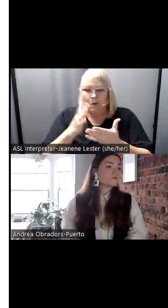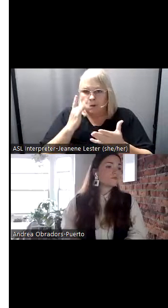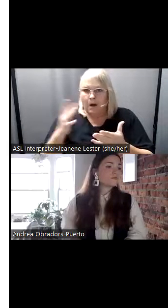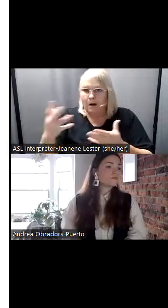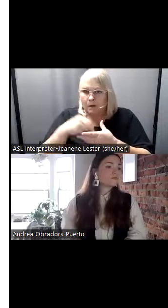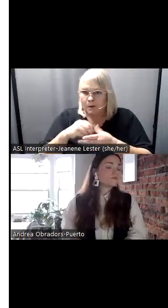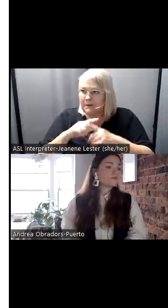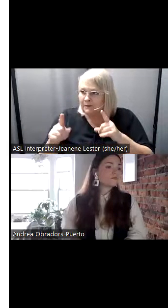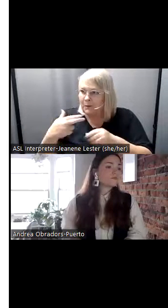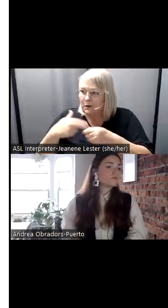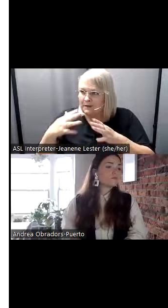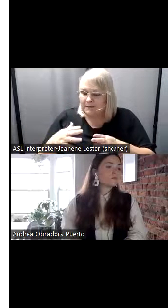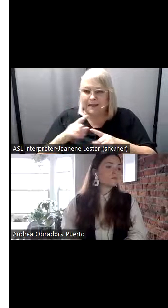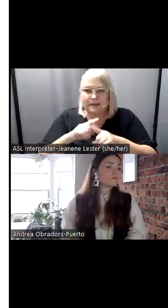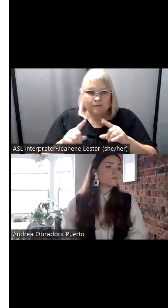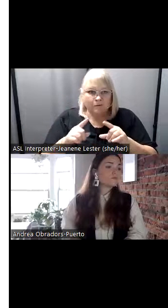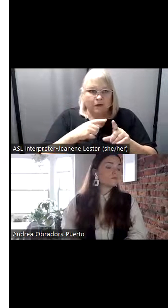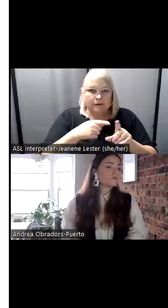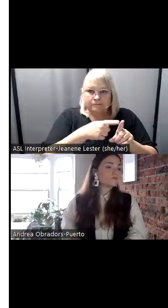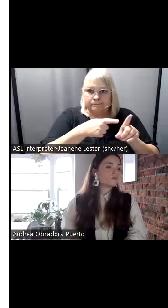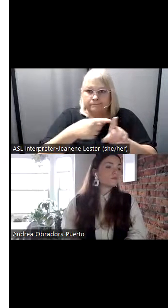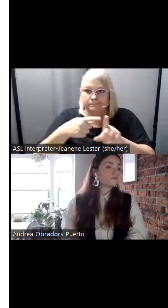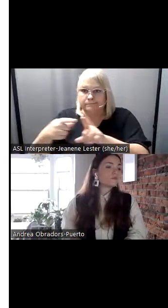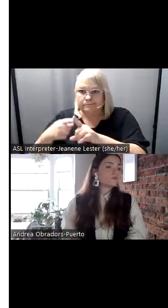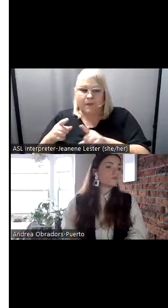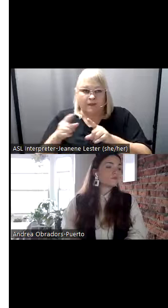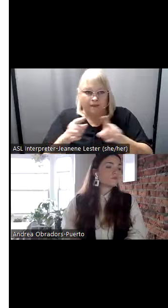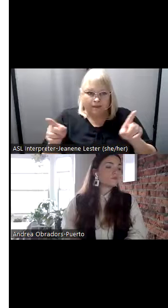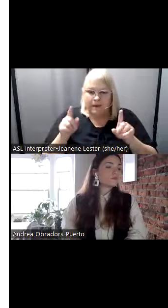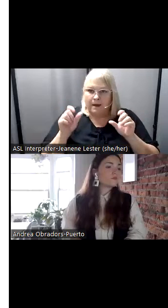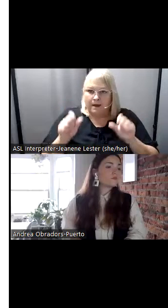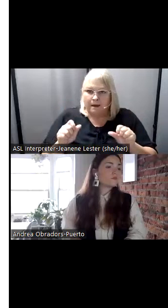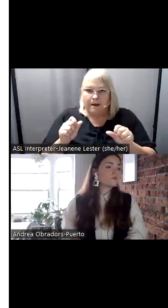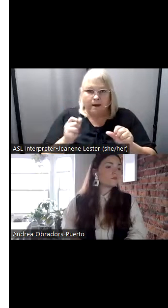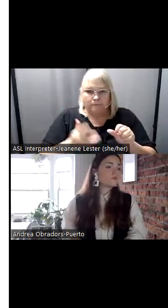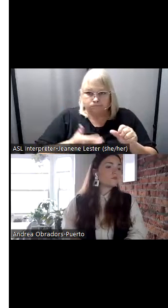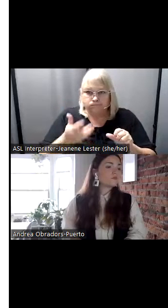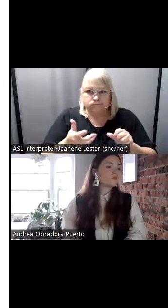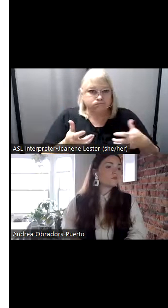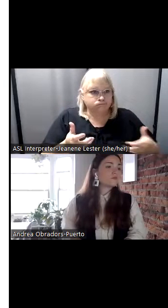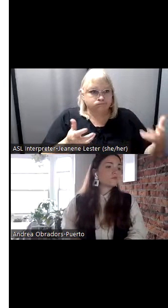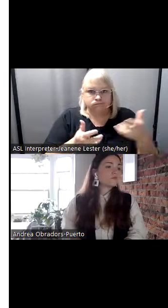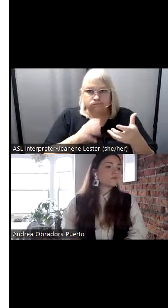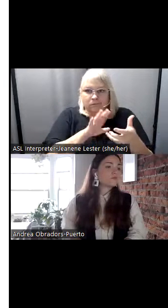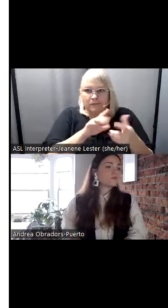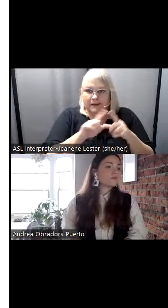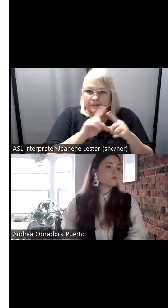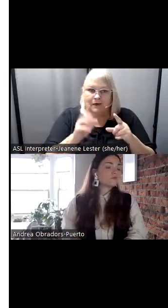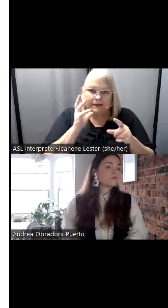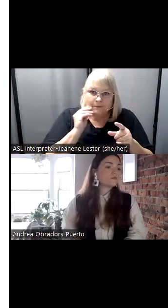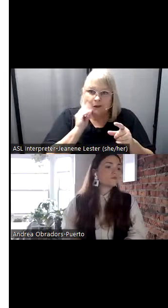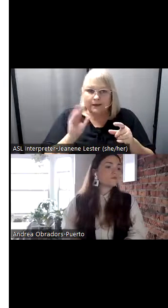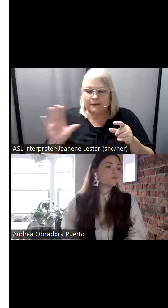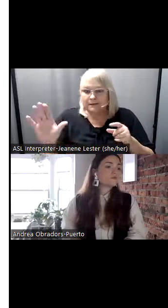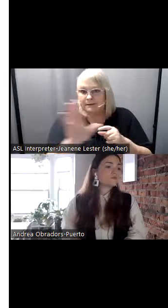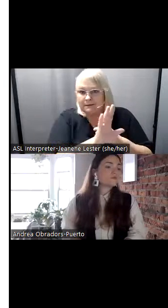speak about their different experiences about the same problem. So the co-creation sessions aim to explore potential